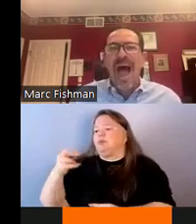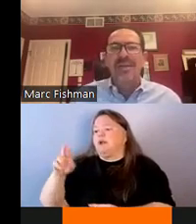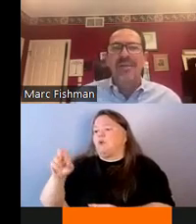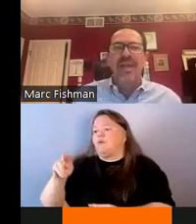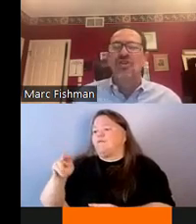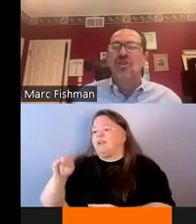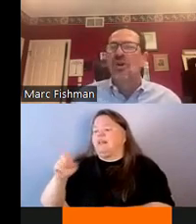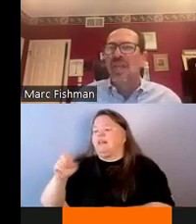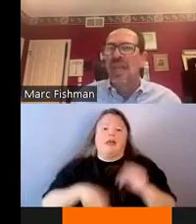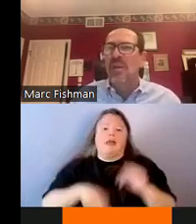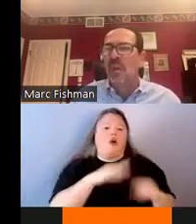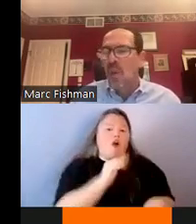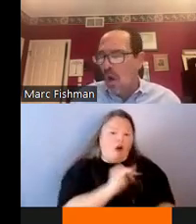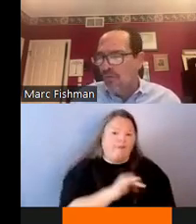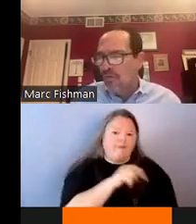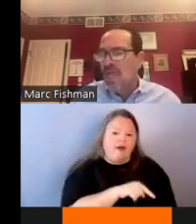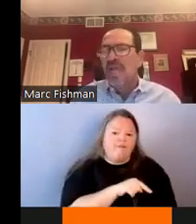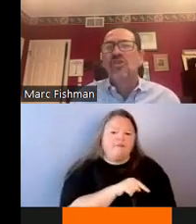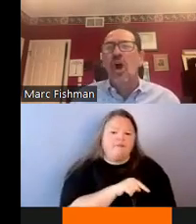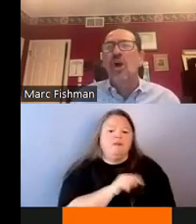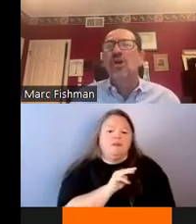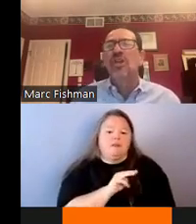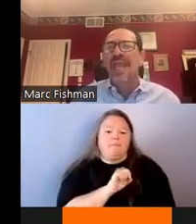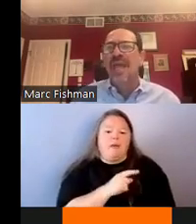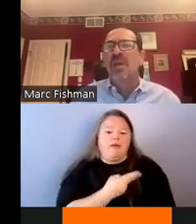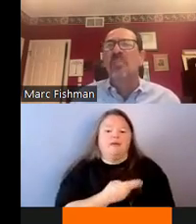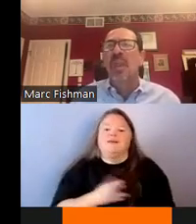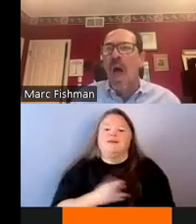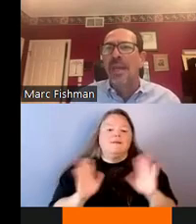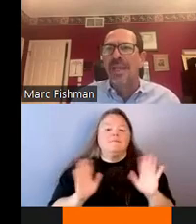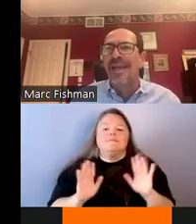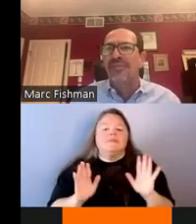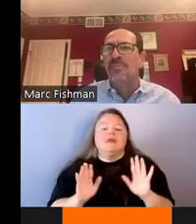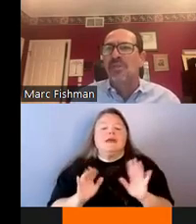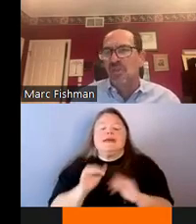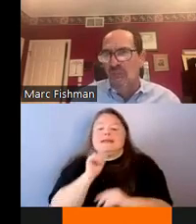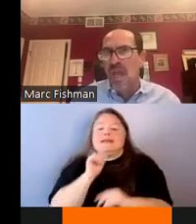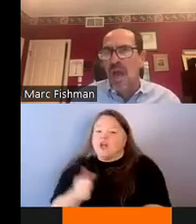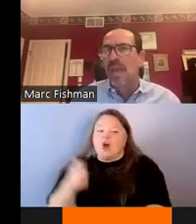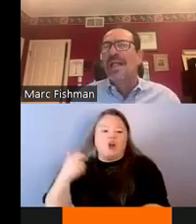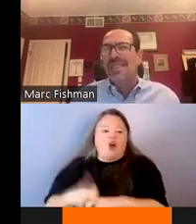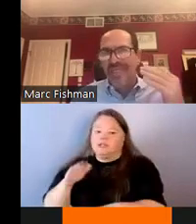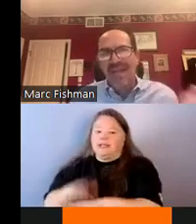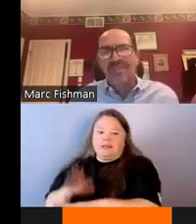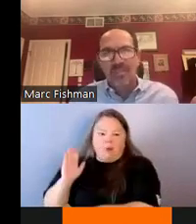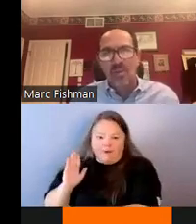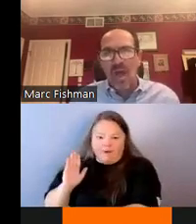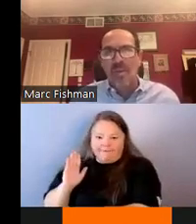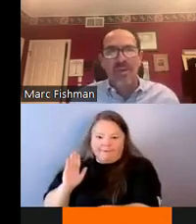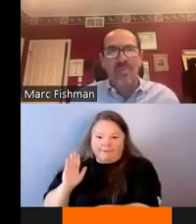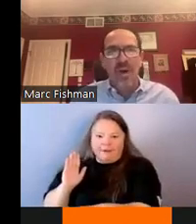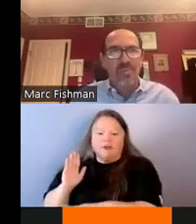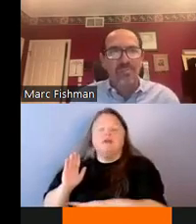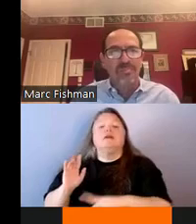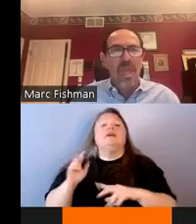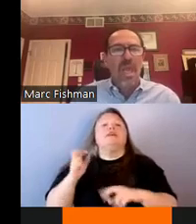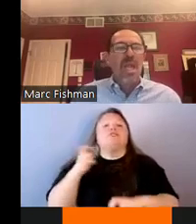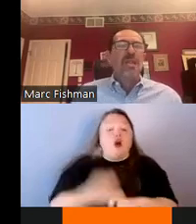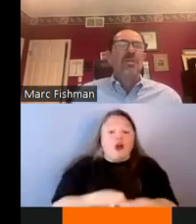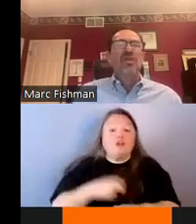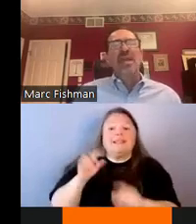is not that it's hard to get people off. It's hard to get people on and get them to stay on. That's the predominant